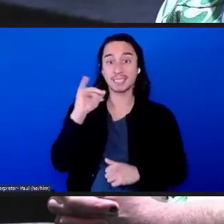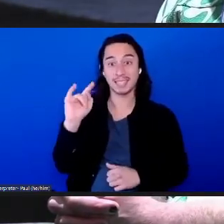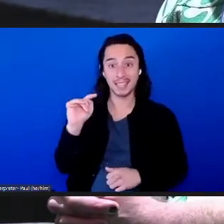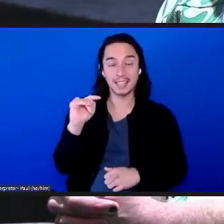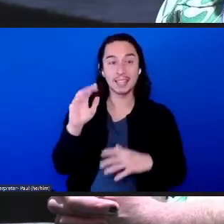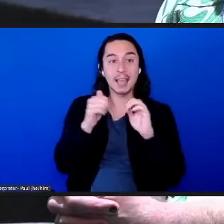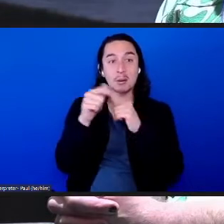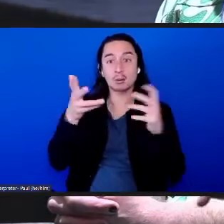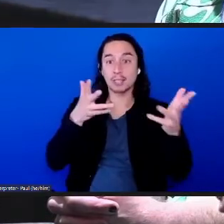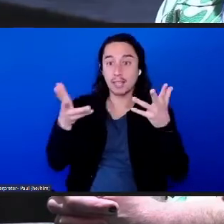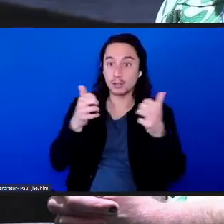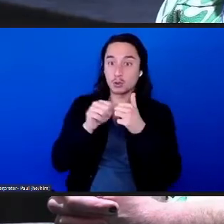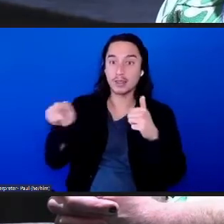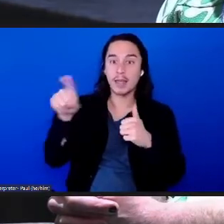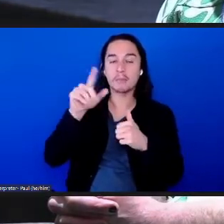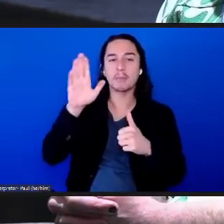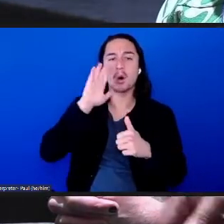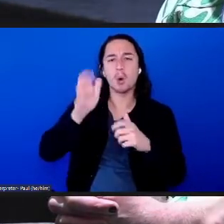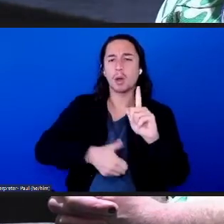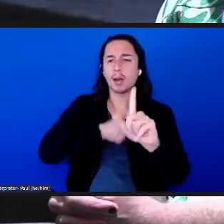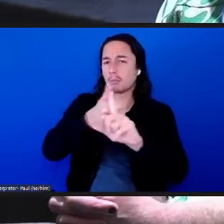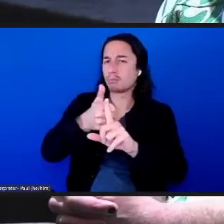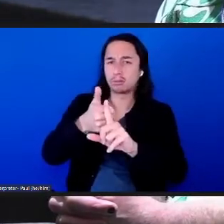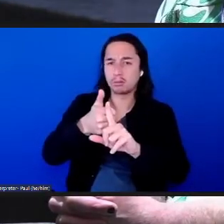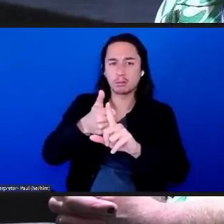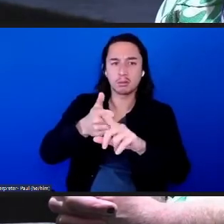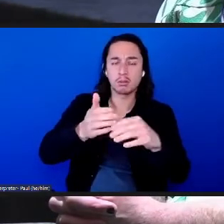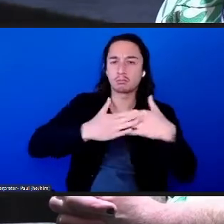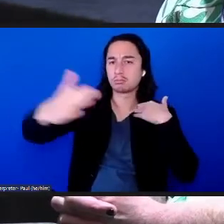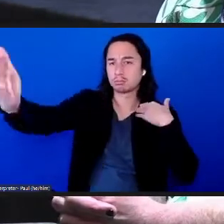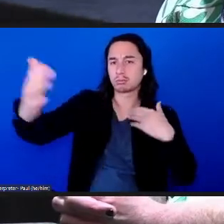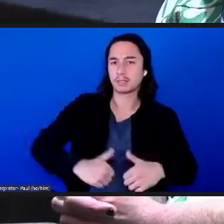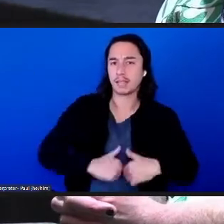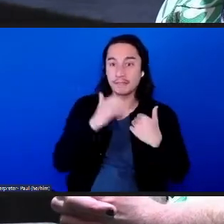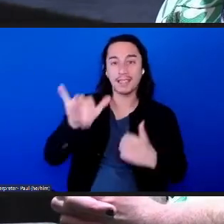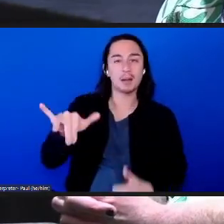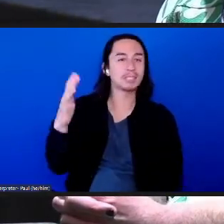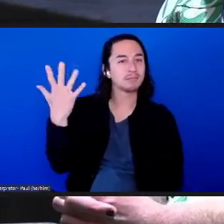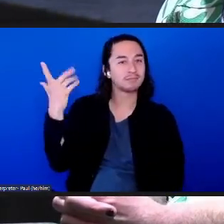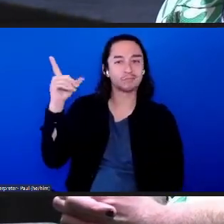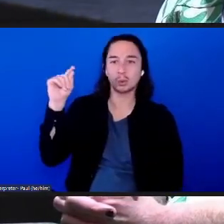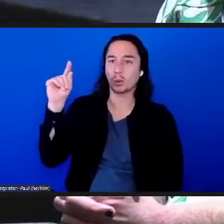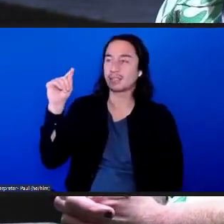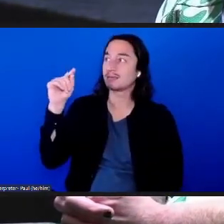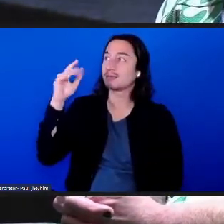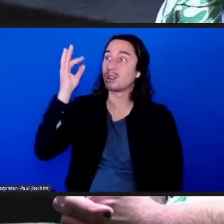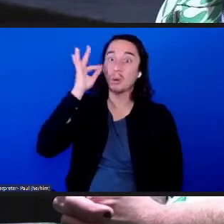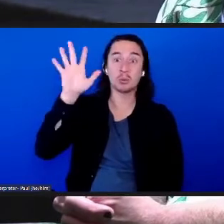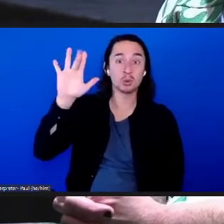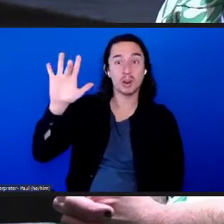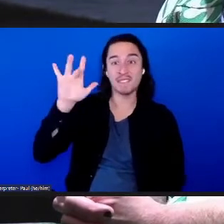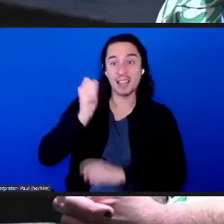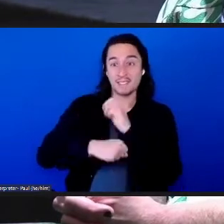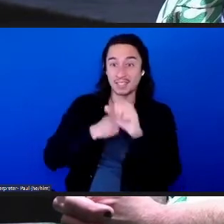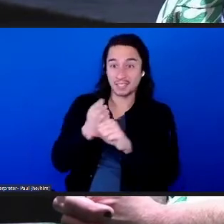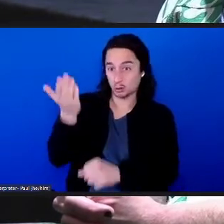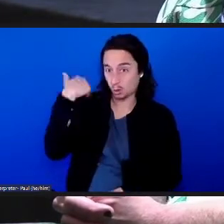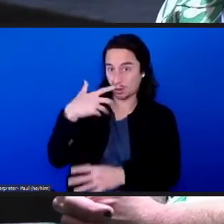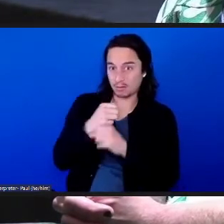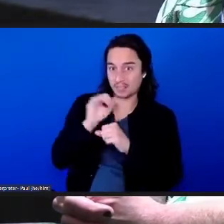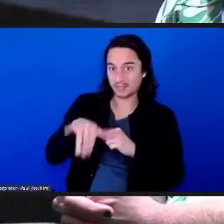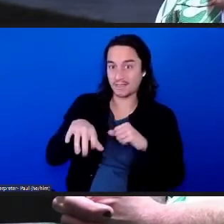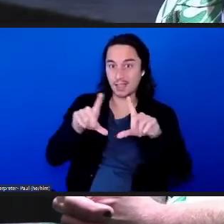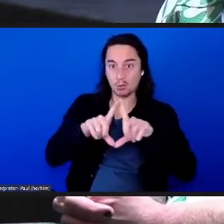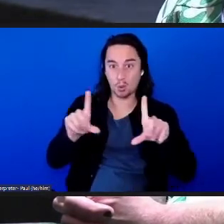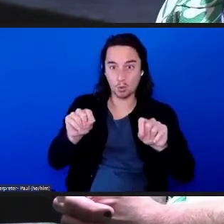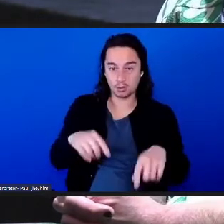engage with them will impact them for the rest of their life. That was almost 25 years ago I received that note, and